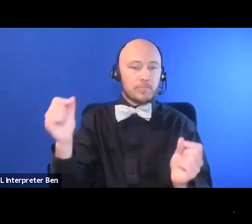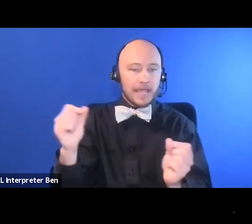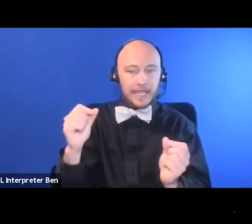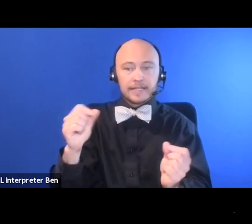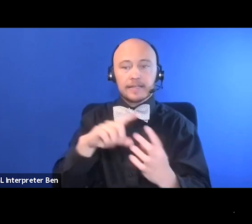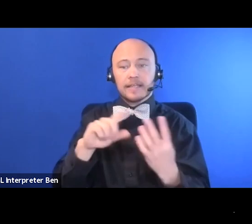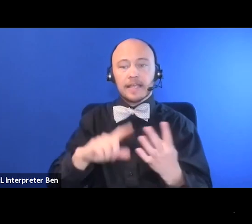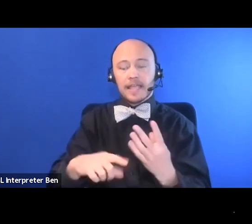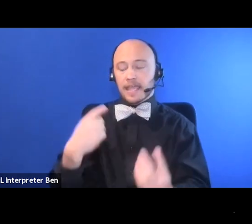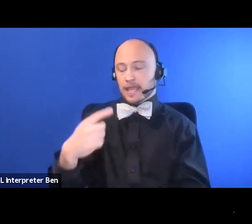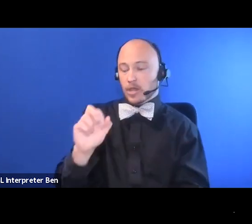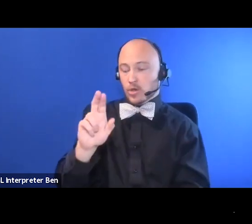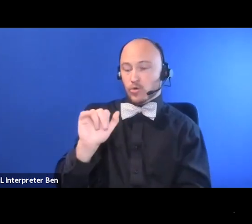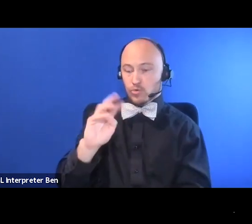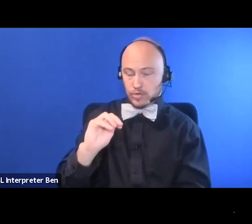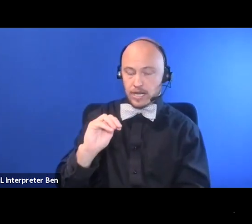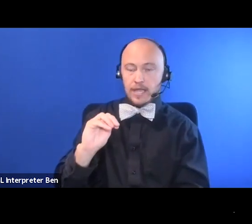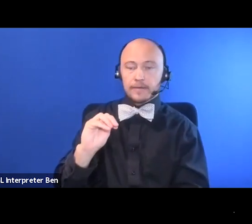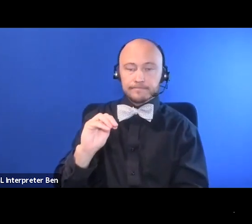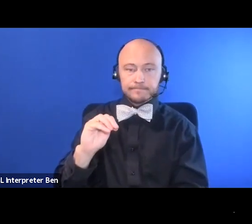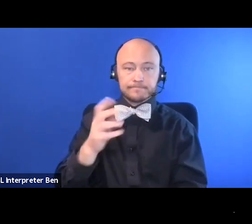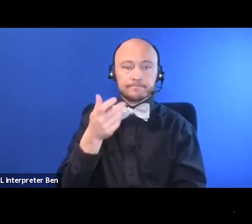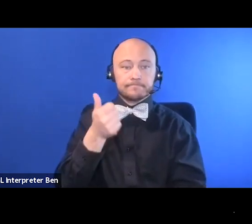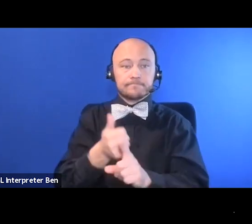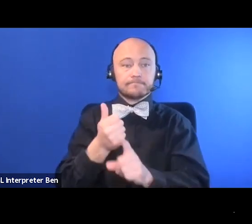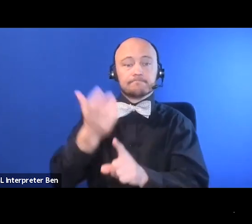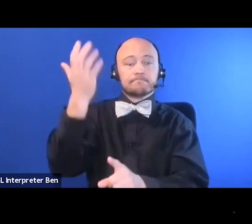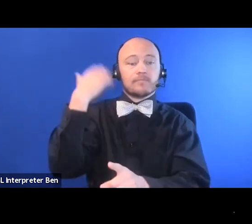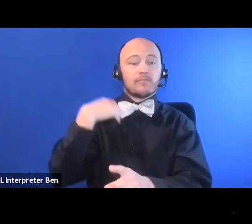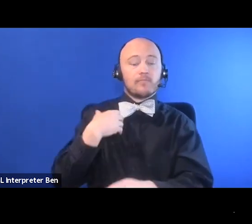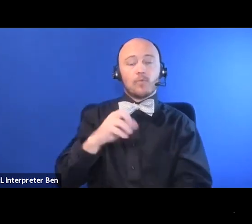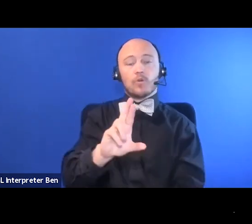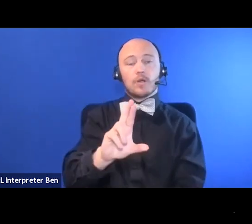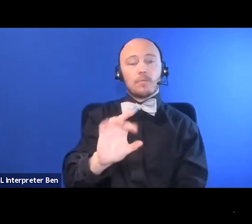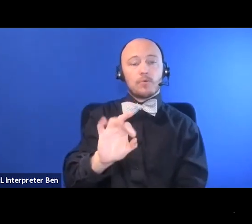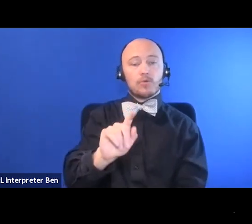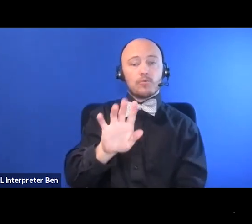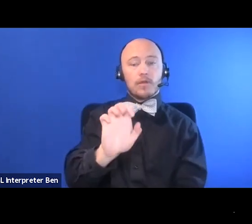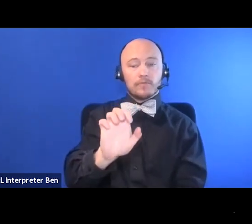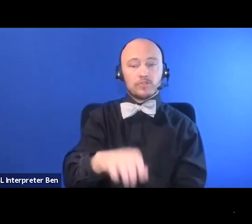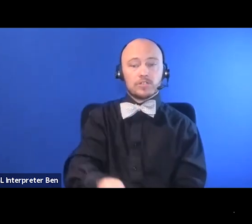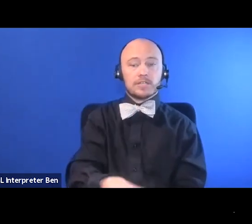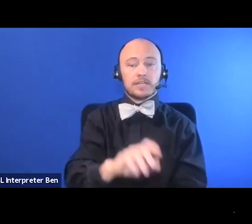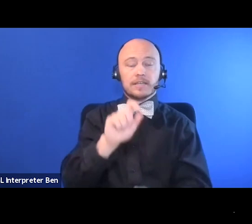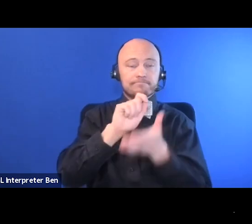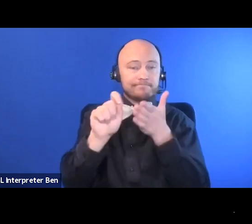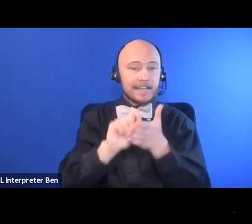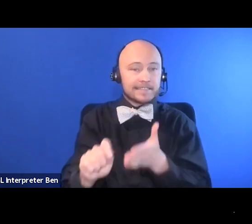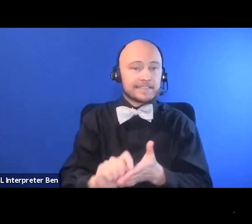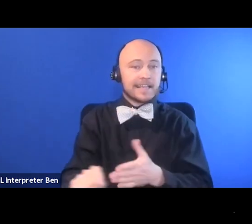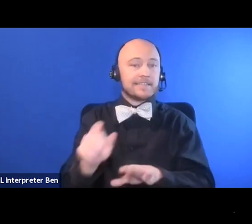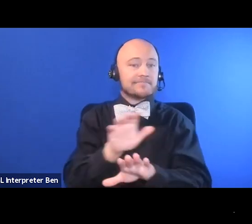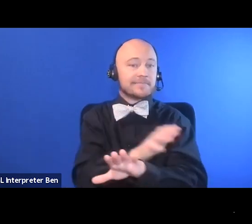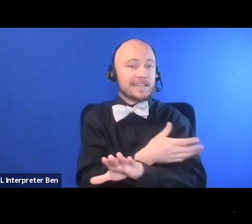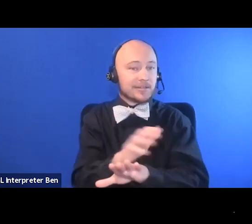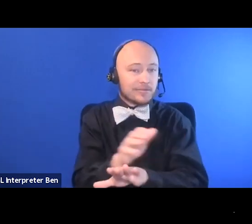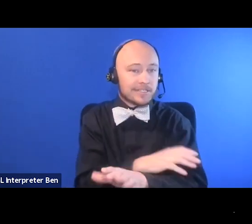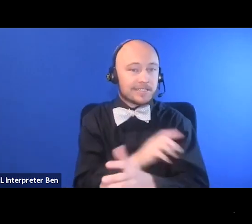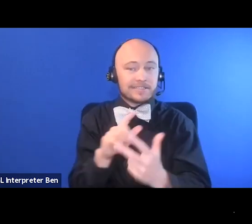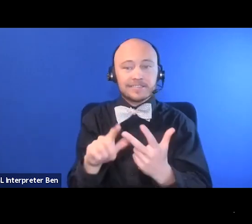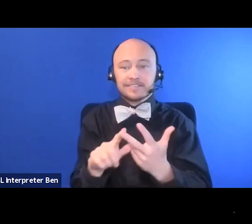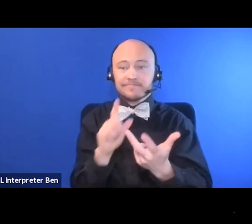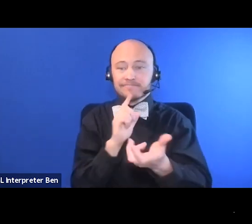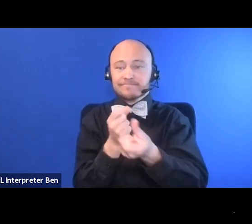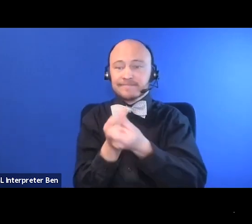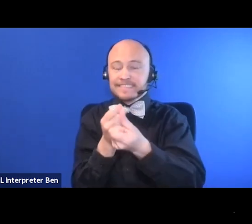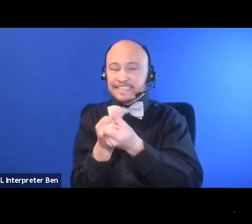and Guggenheim Fellowship. She is a former refugee, an essayist, lyricist, librettist, avid